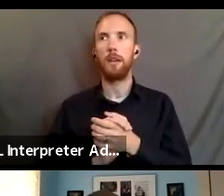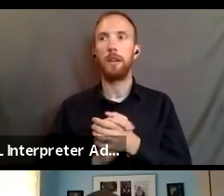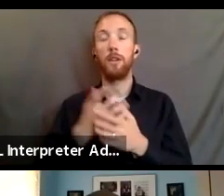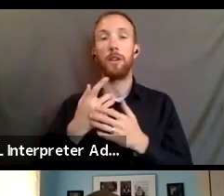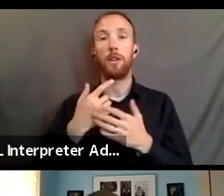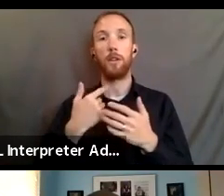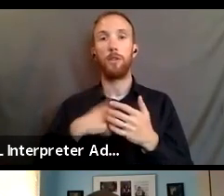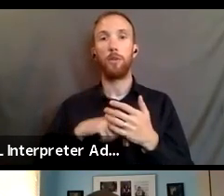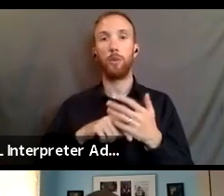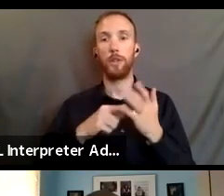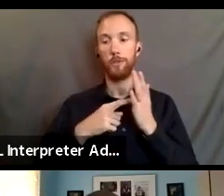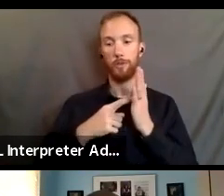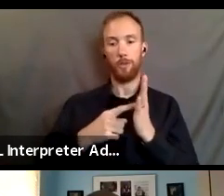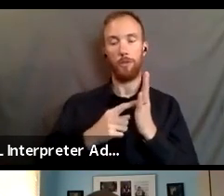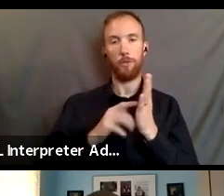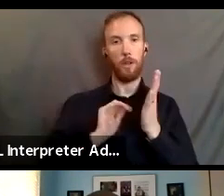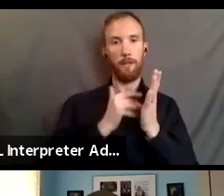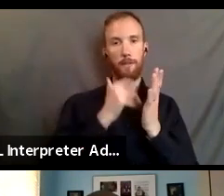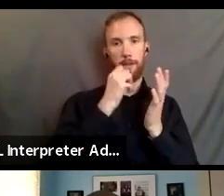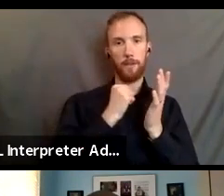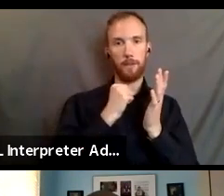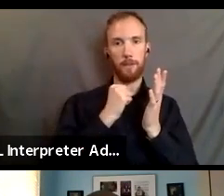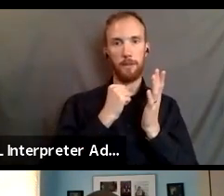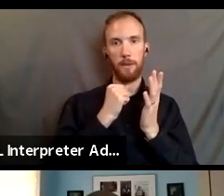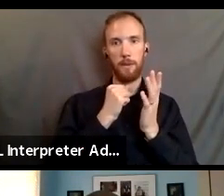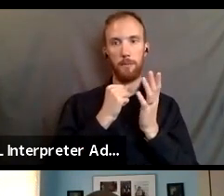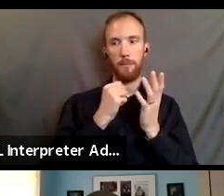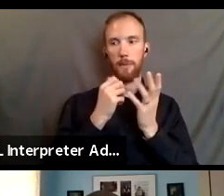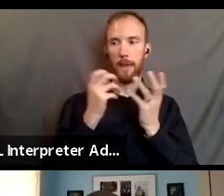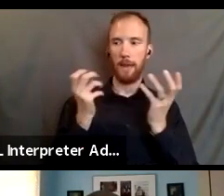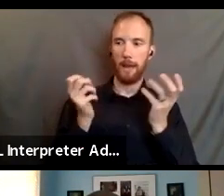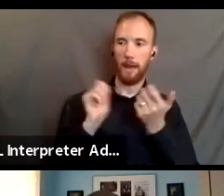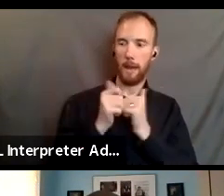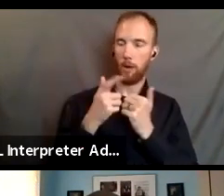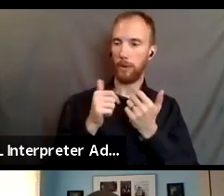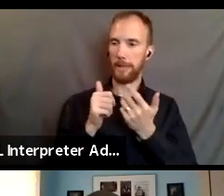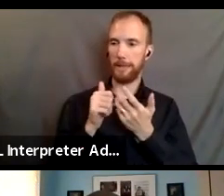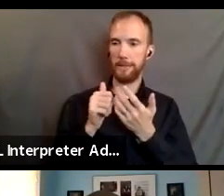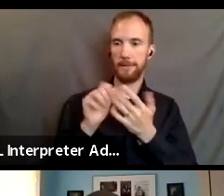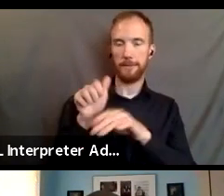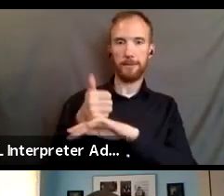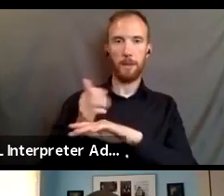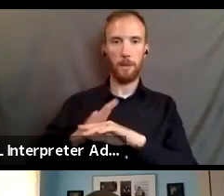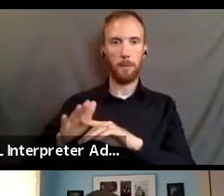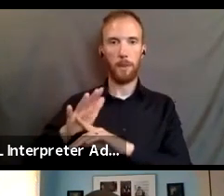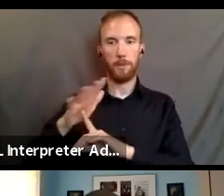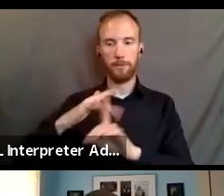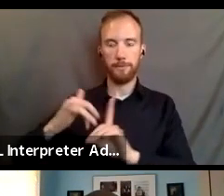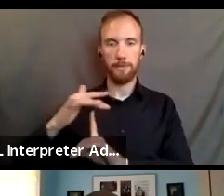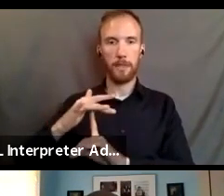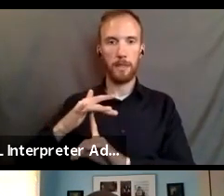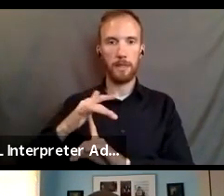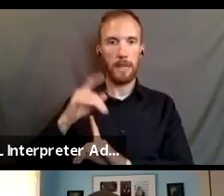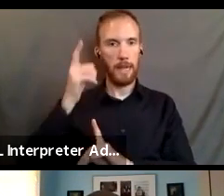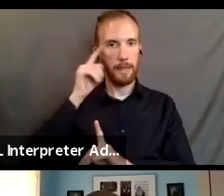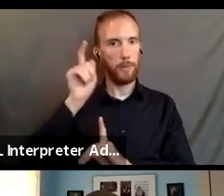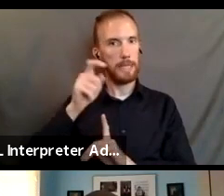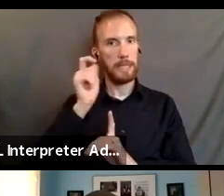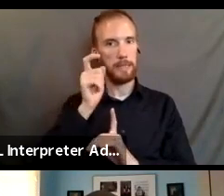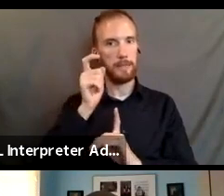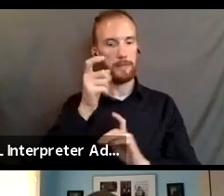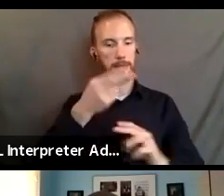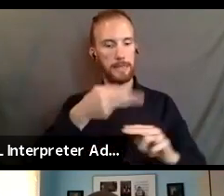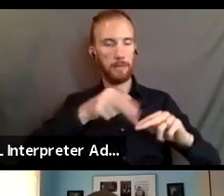young people by what we put around them i believe that we should be increasing the number of school counselors and social workers and nurses